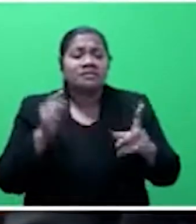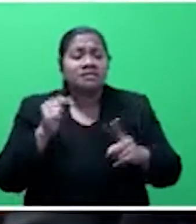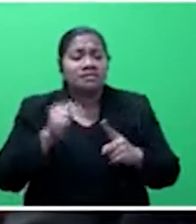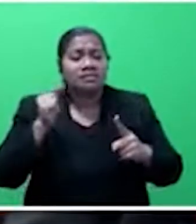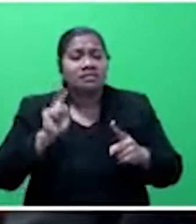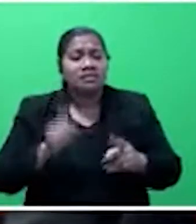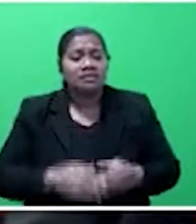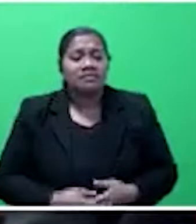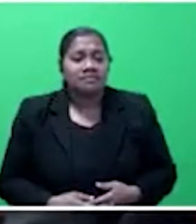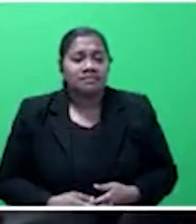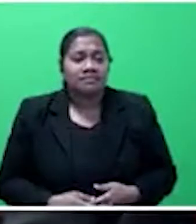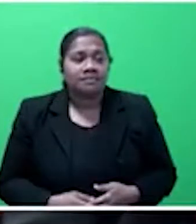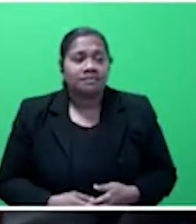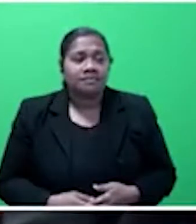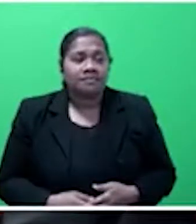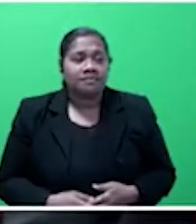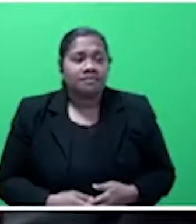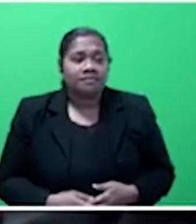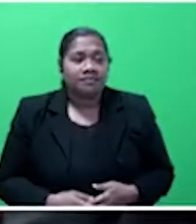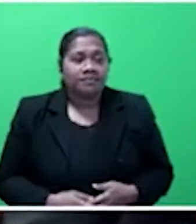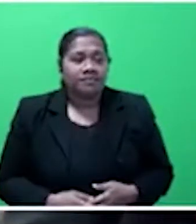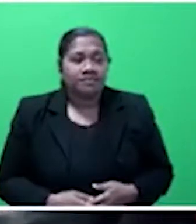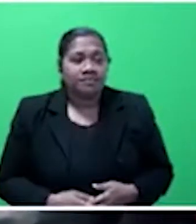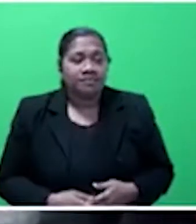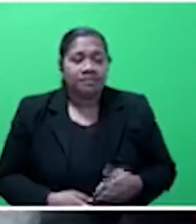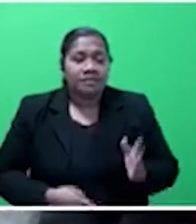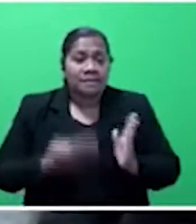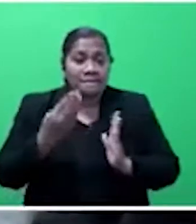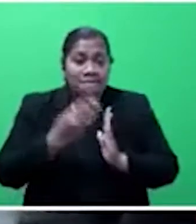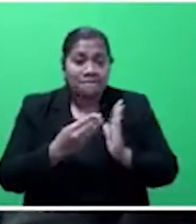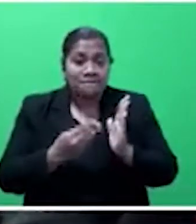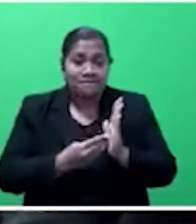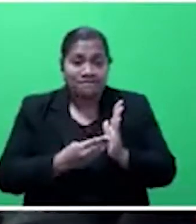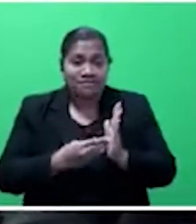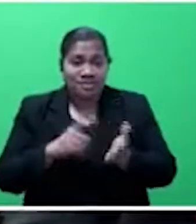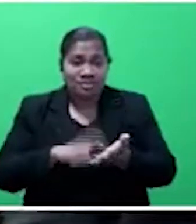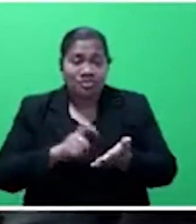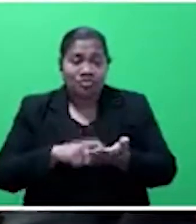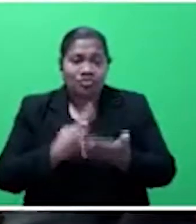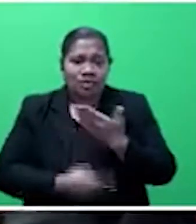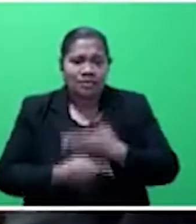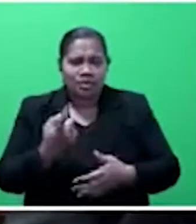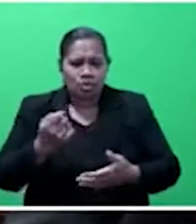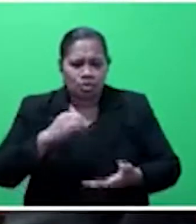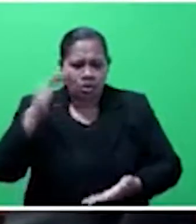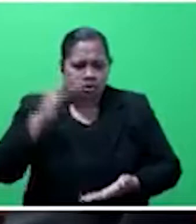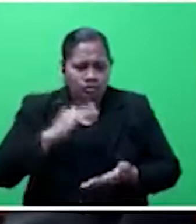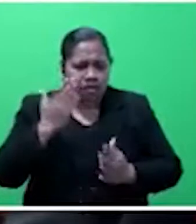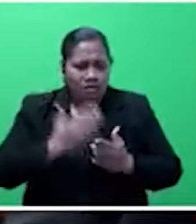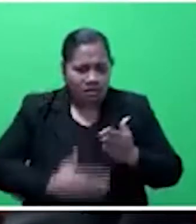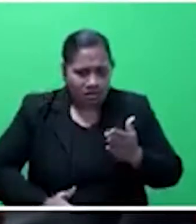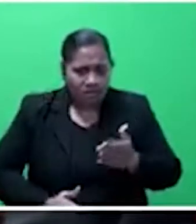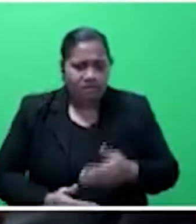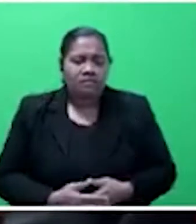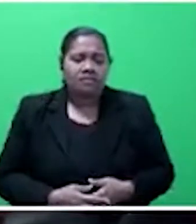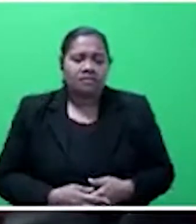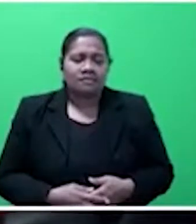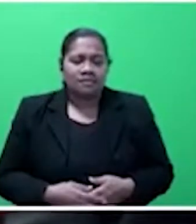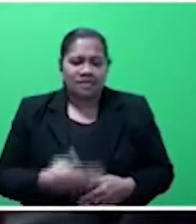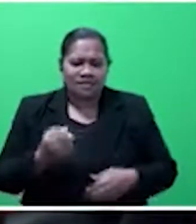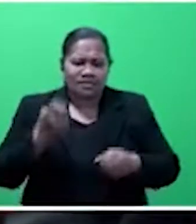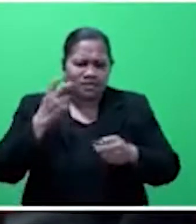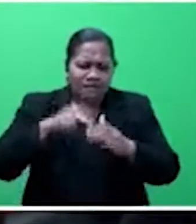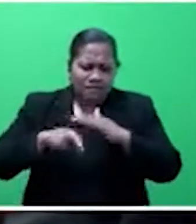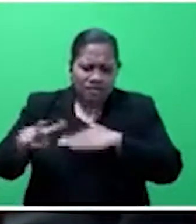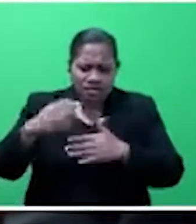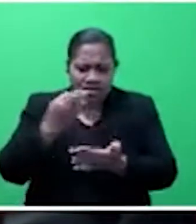the budget deficit almost into half. This makes for a smart budget for its vision and financial planning to continue to